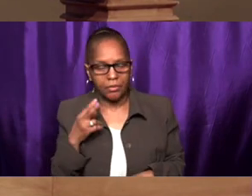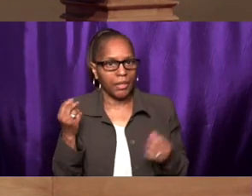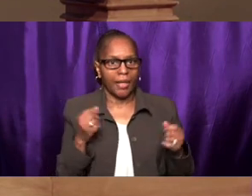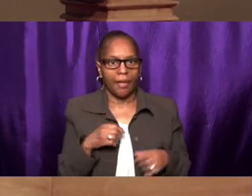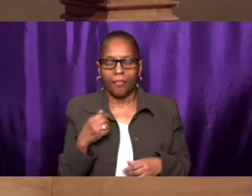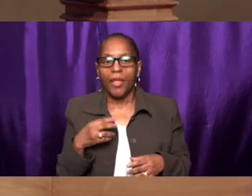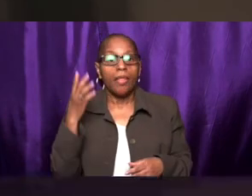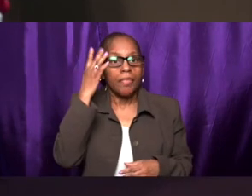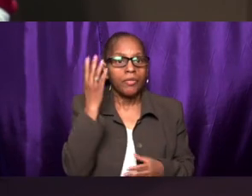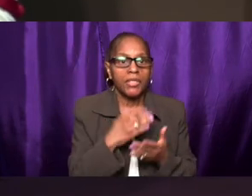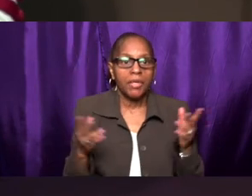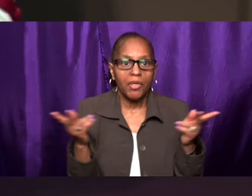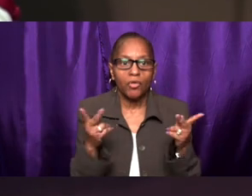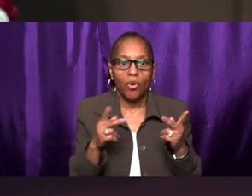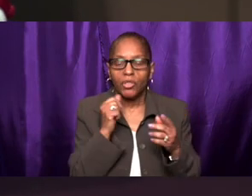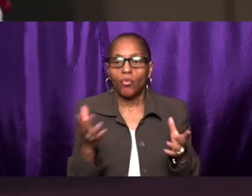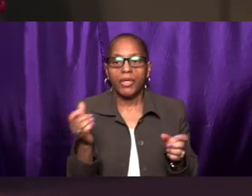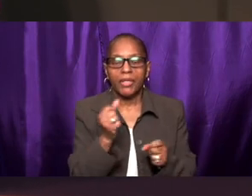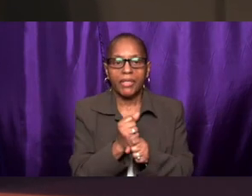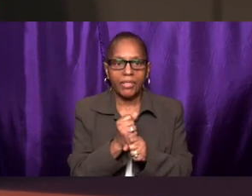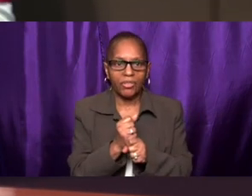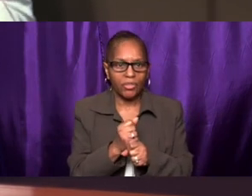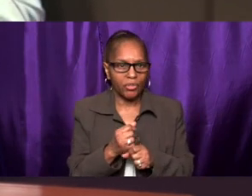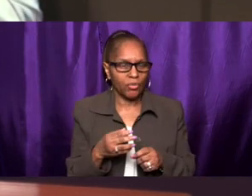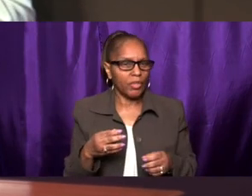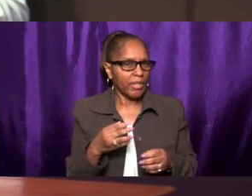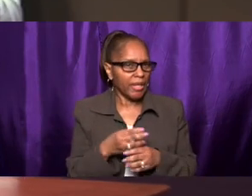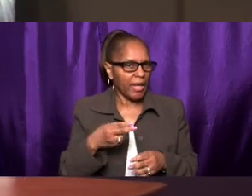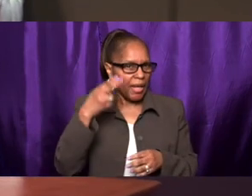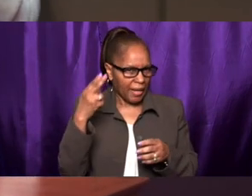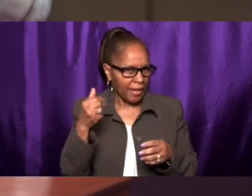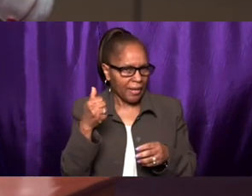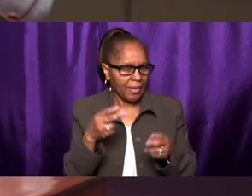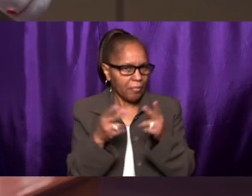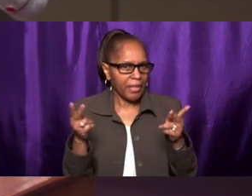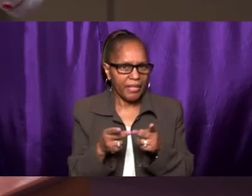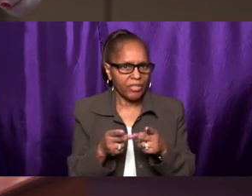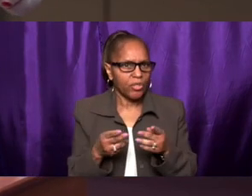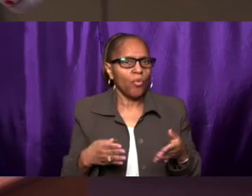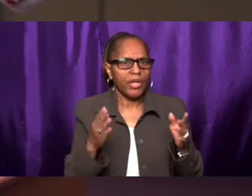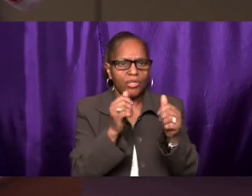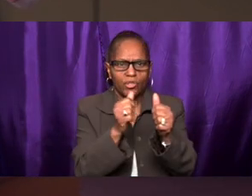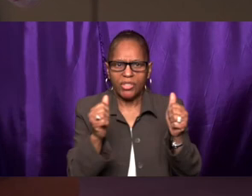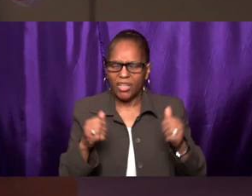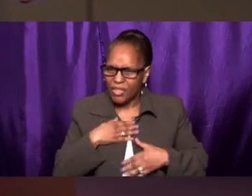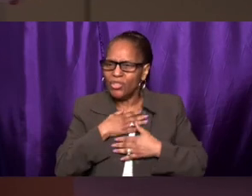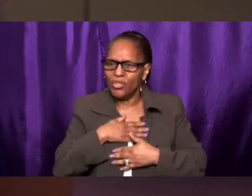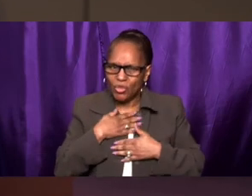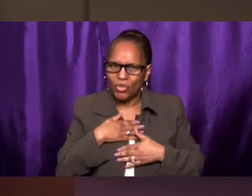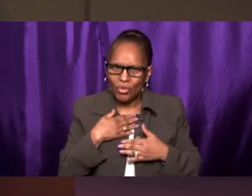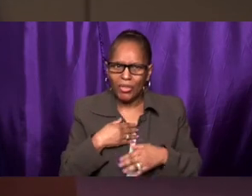I don't do that. That's why some of y'all don't want to get too high. You don't even let yourself enjoy the